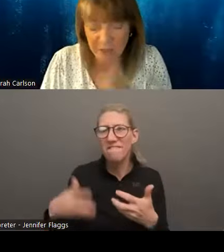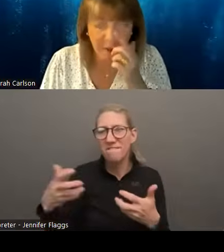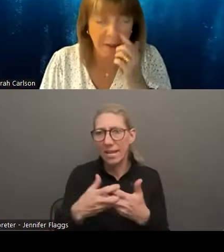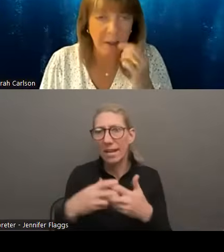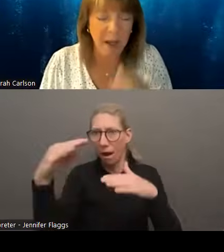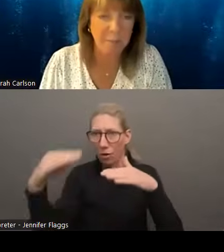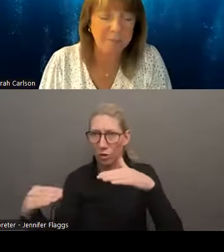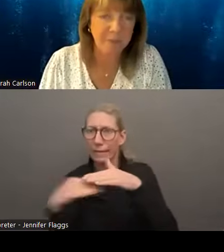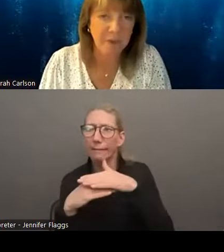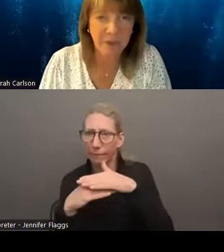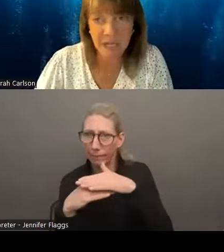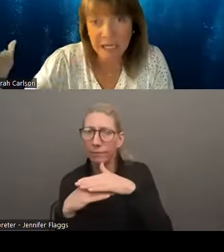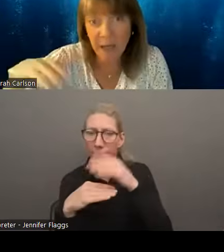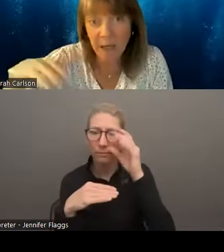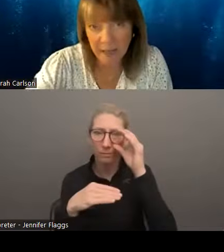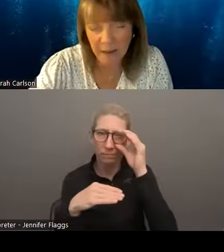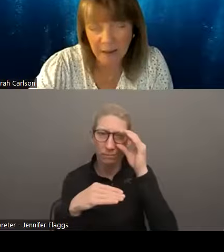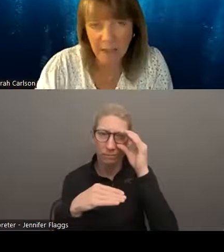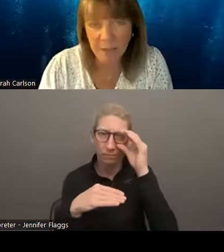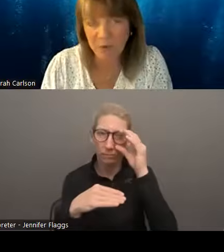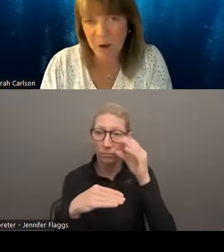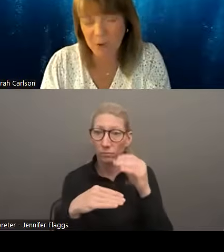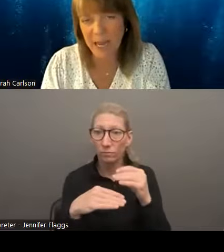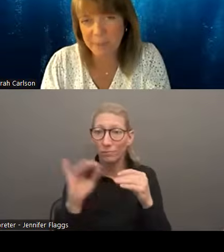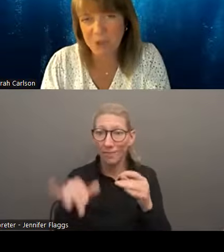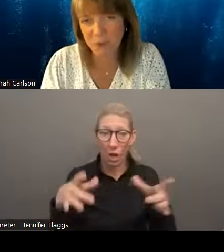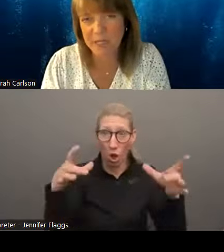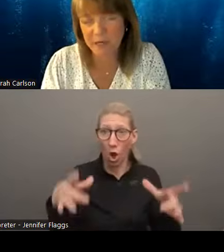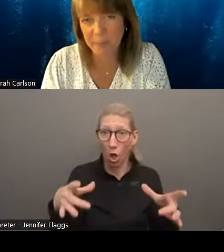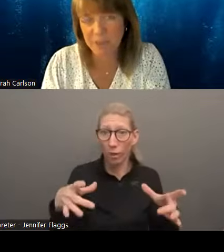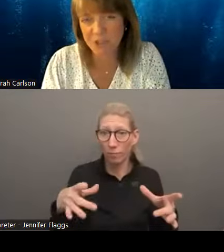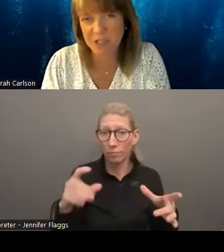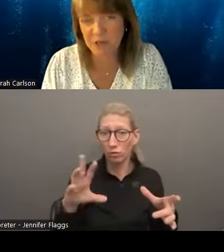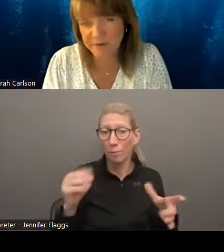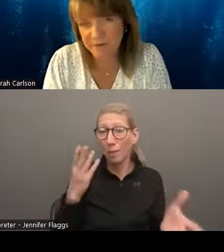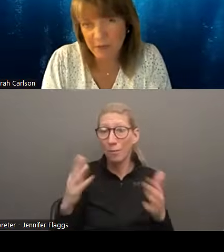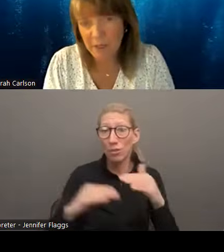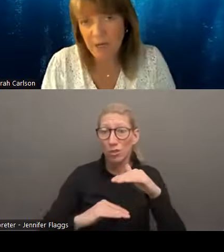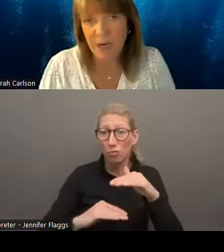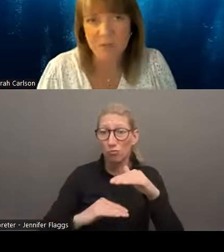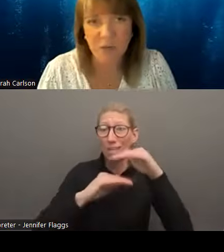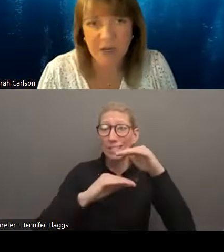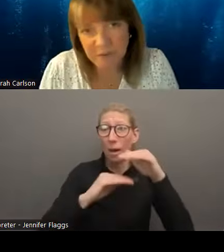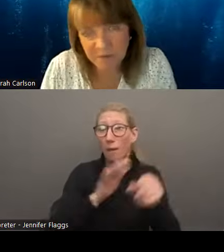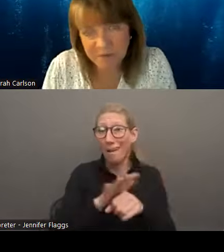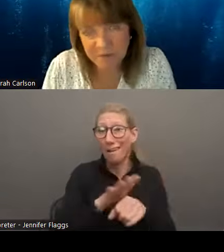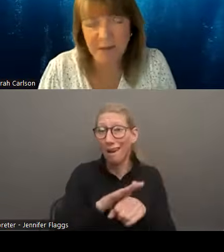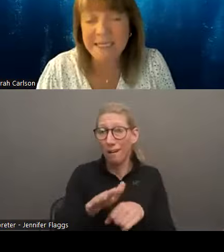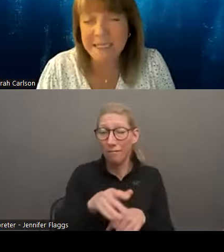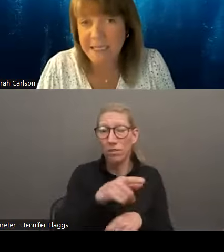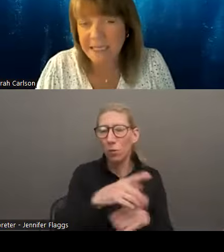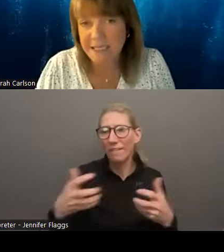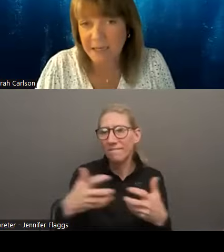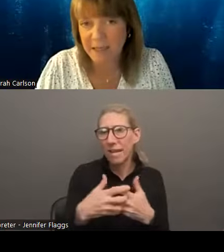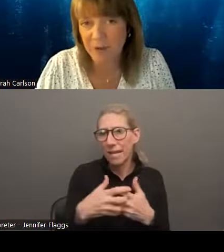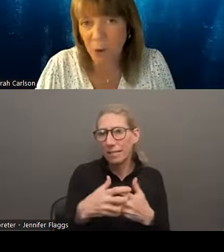underneath the incoming column drum, perhaps to raise it up just enough so that it fit